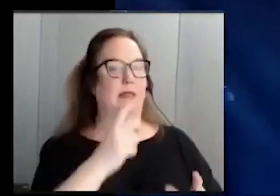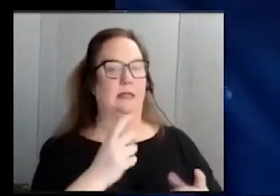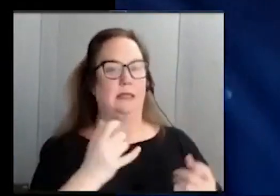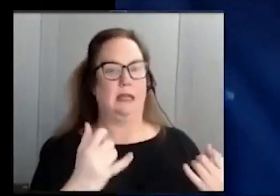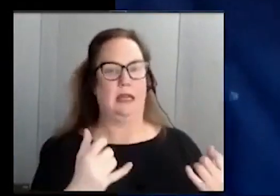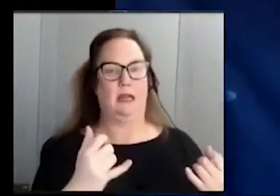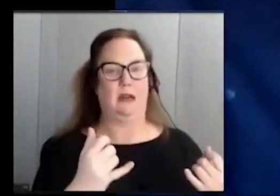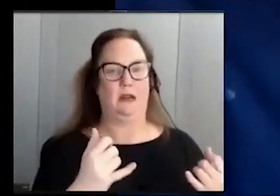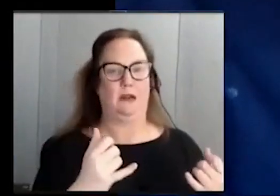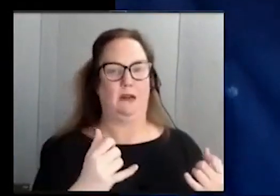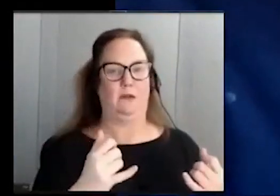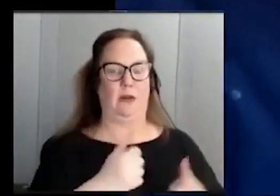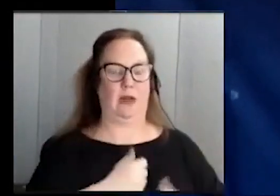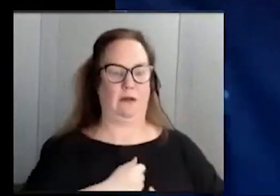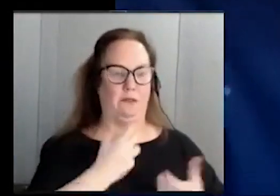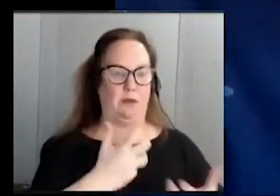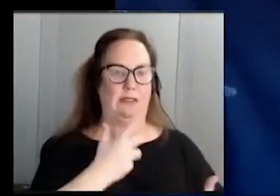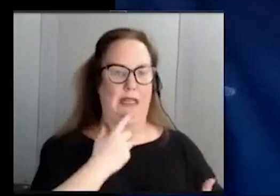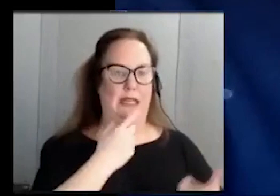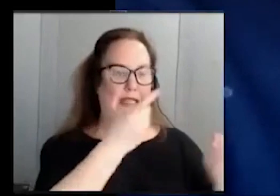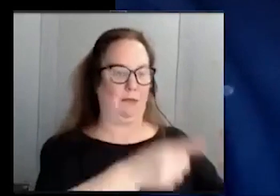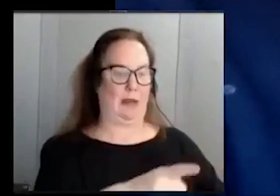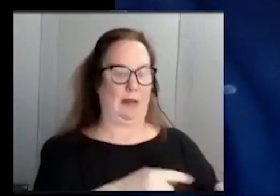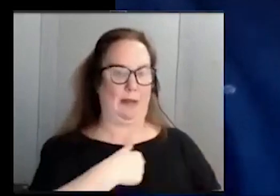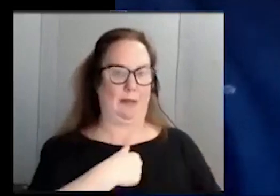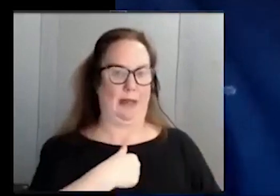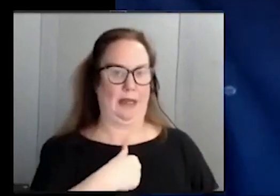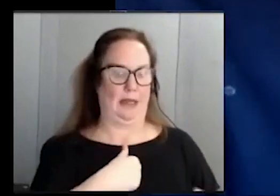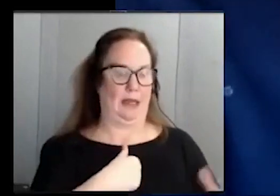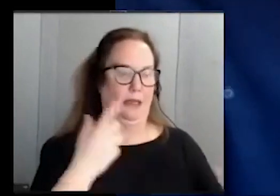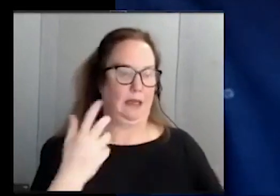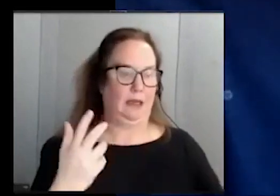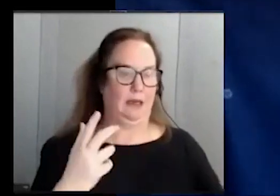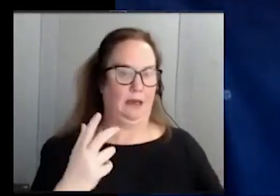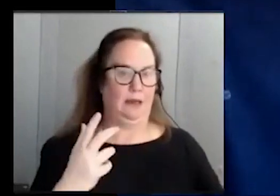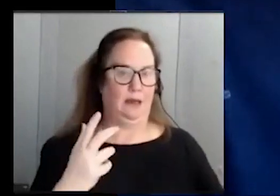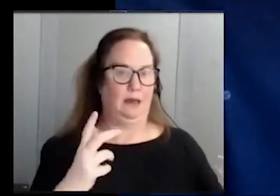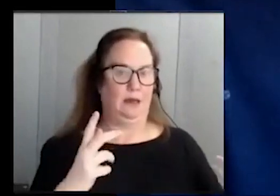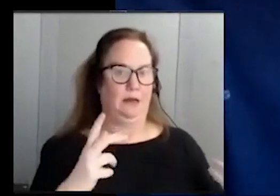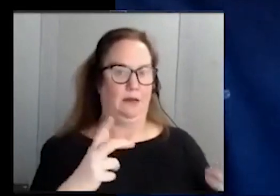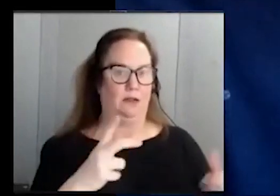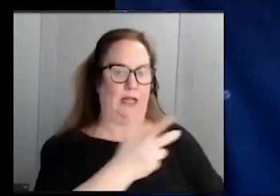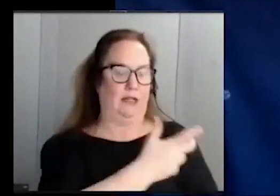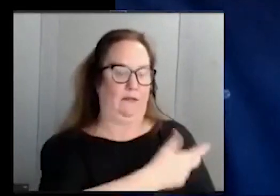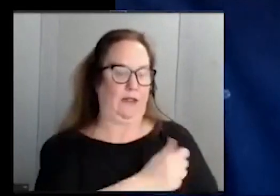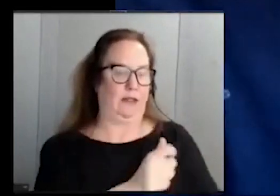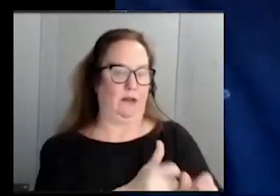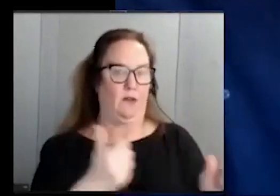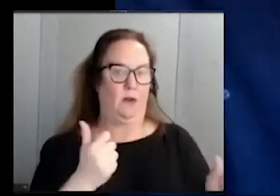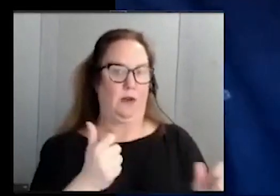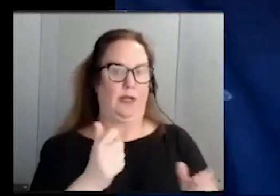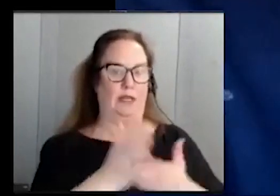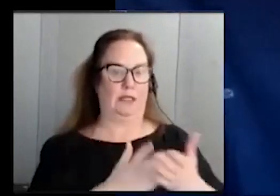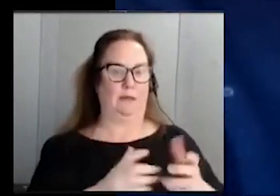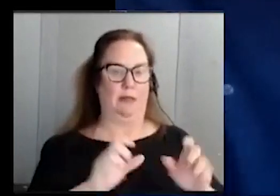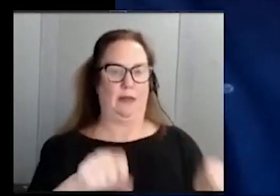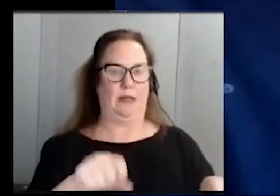when I would express, hey, this is what happened to me, you ought to take the vaccine just to avoid some of that